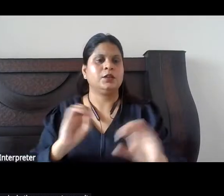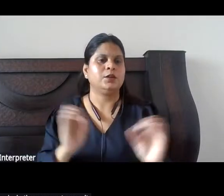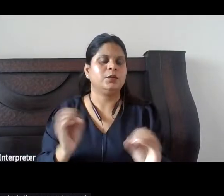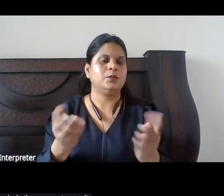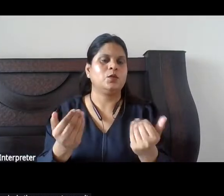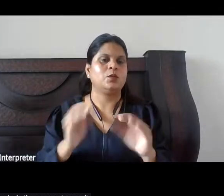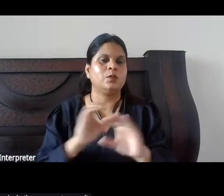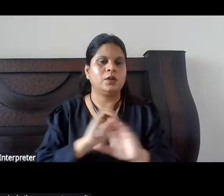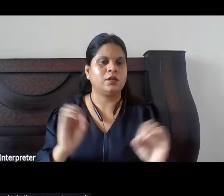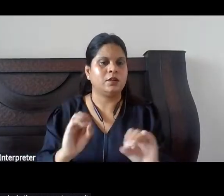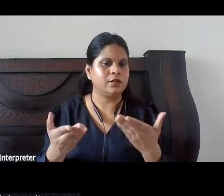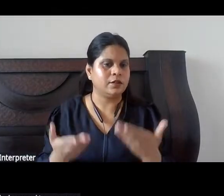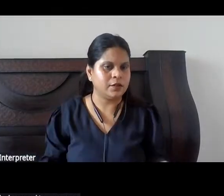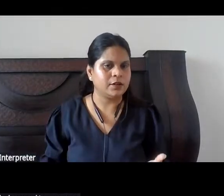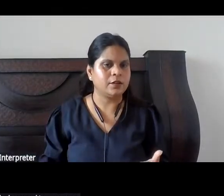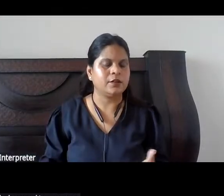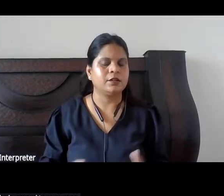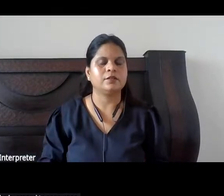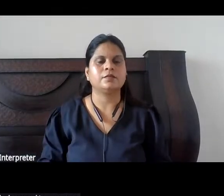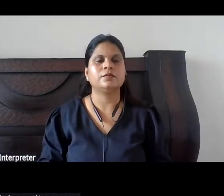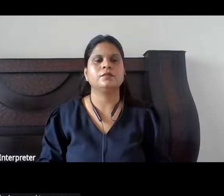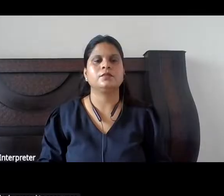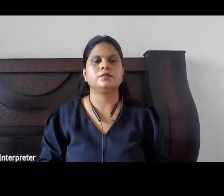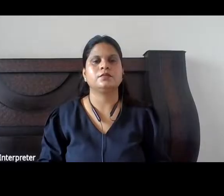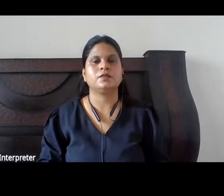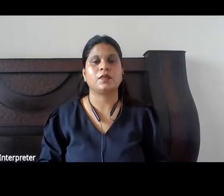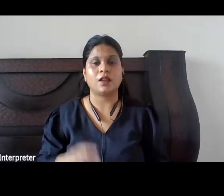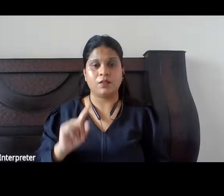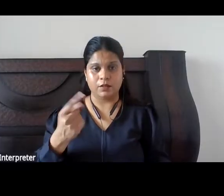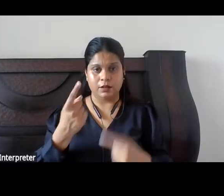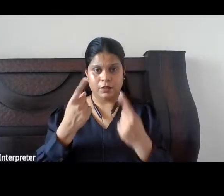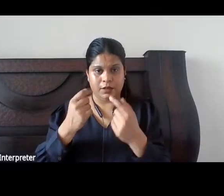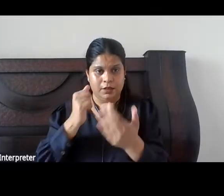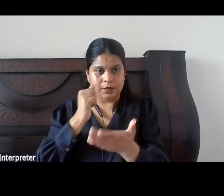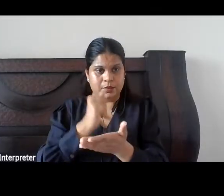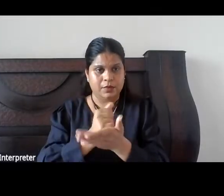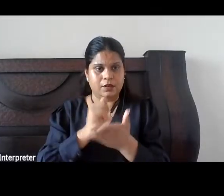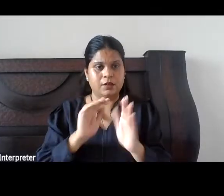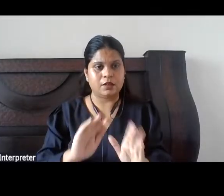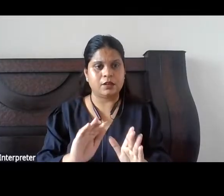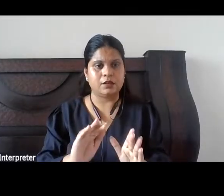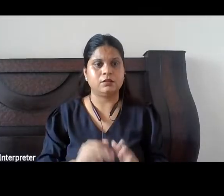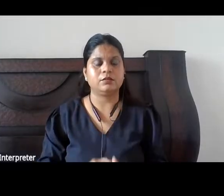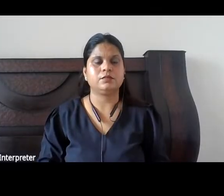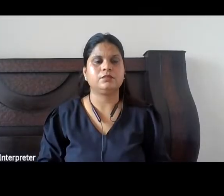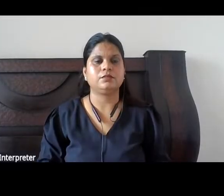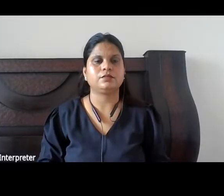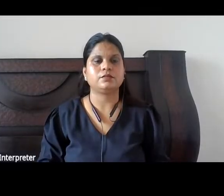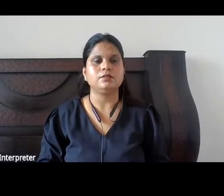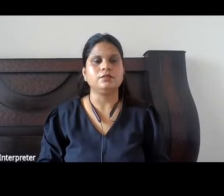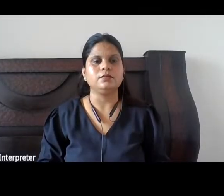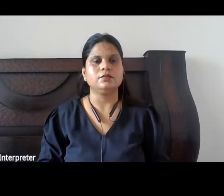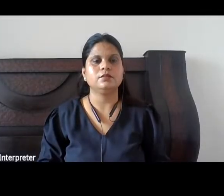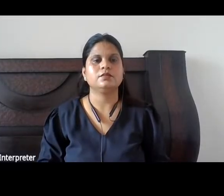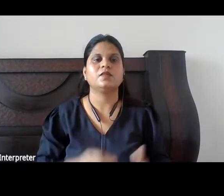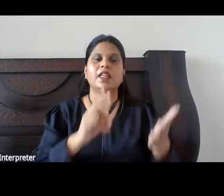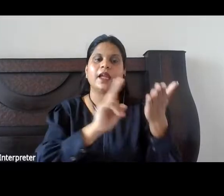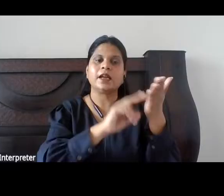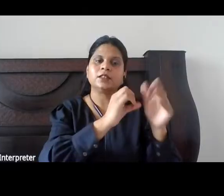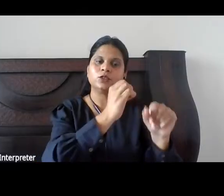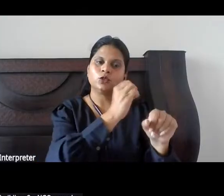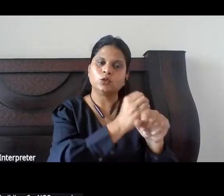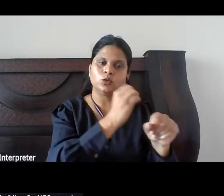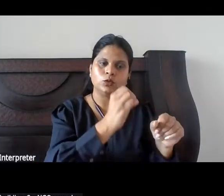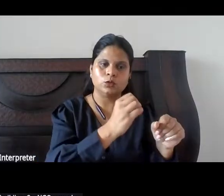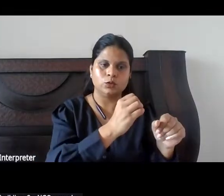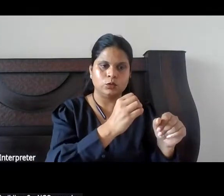encourage authentic self identification, training, and capacity building. So NGOs can also partner with Office